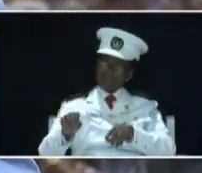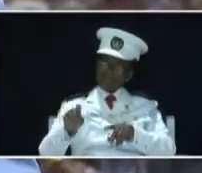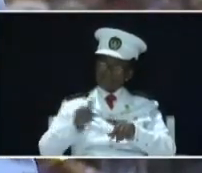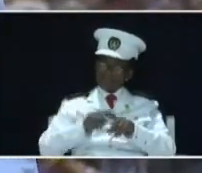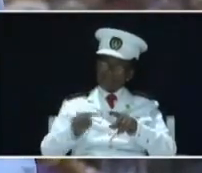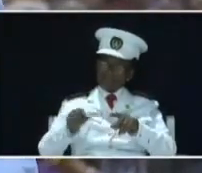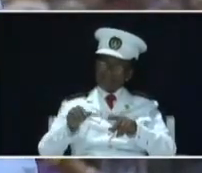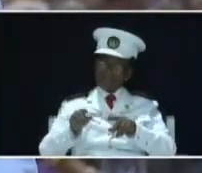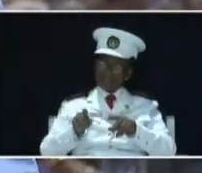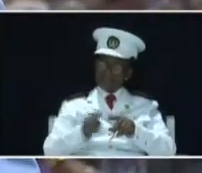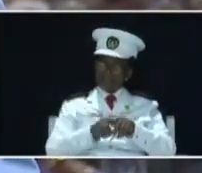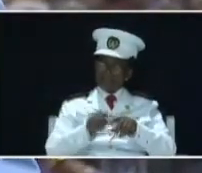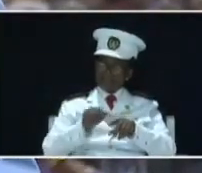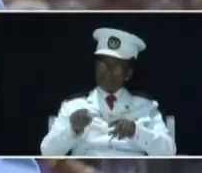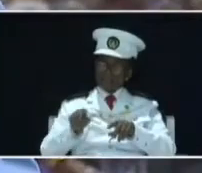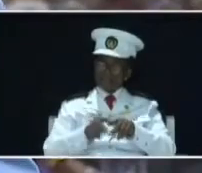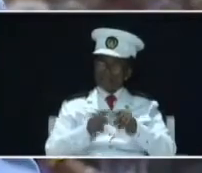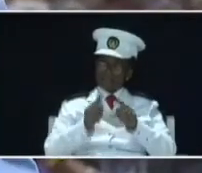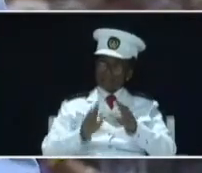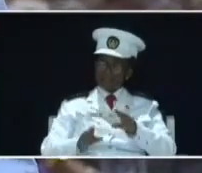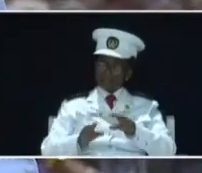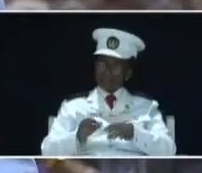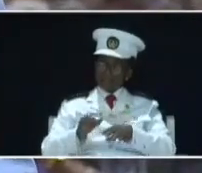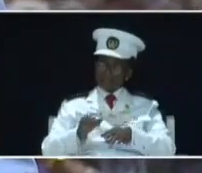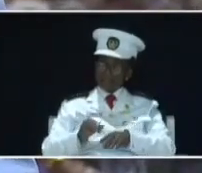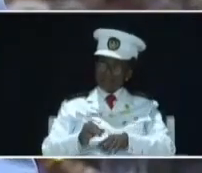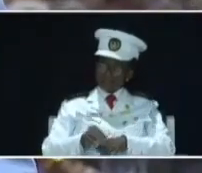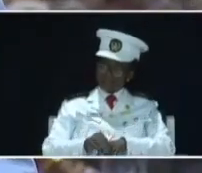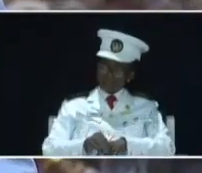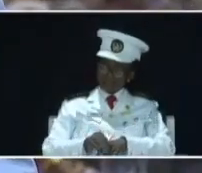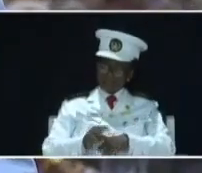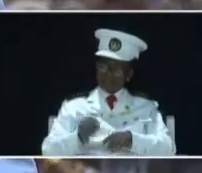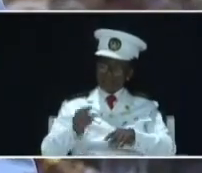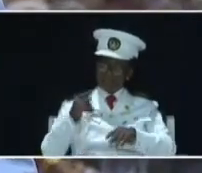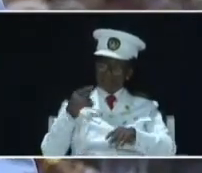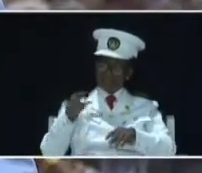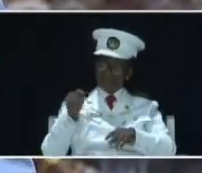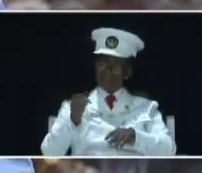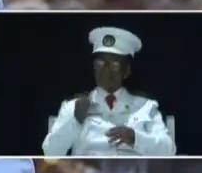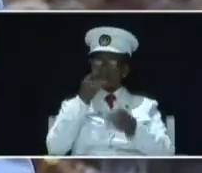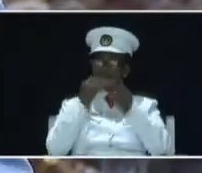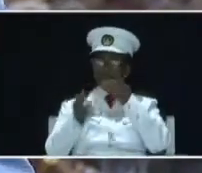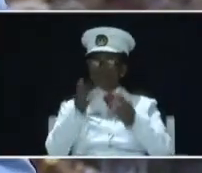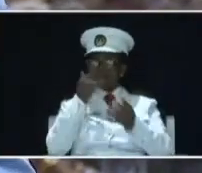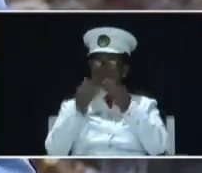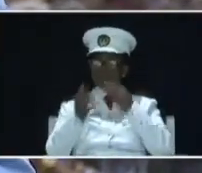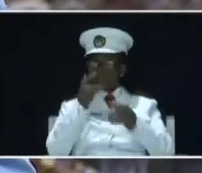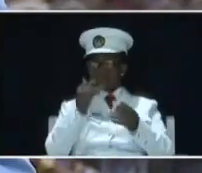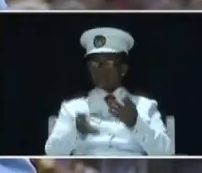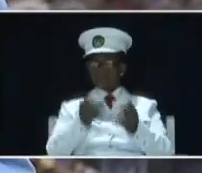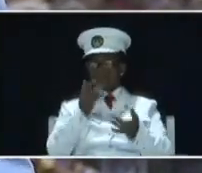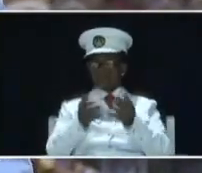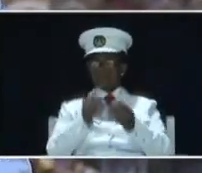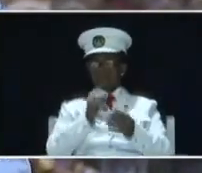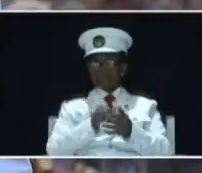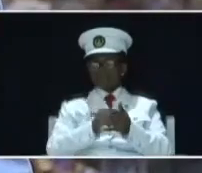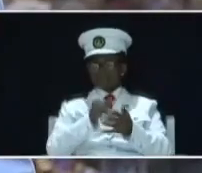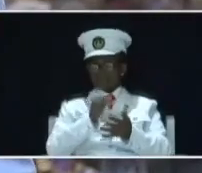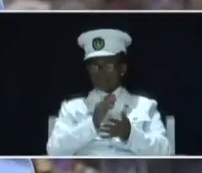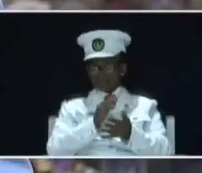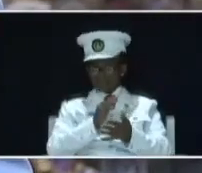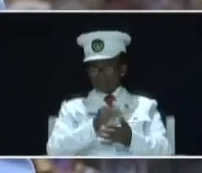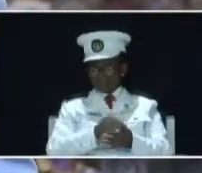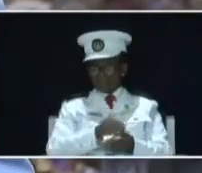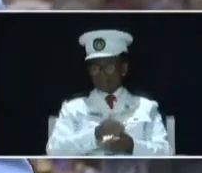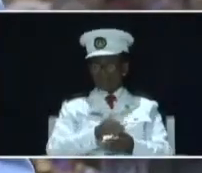as a partner of the consuming fire himself, Step number